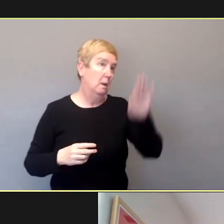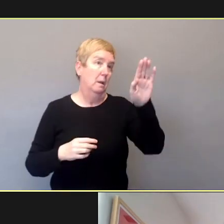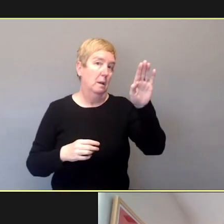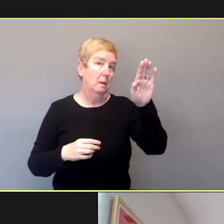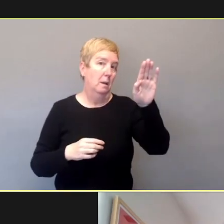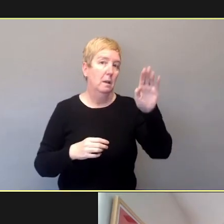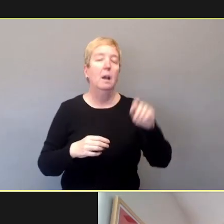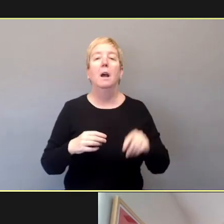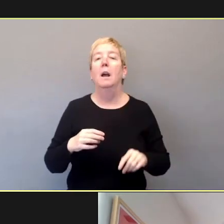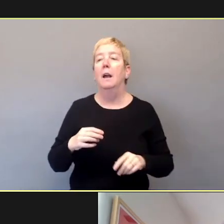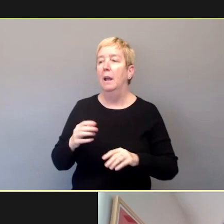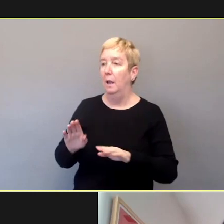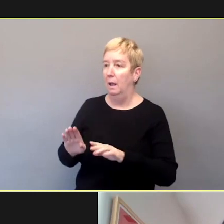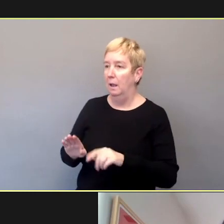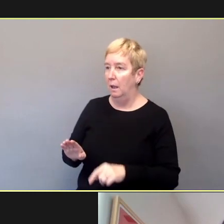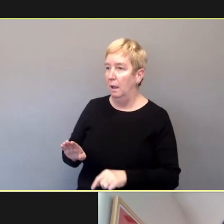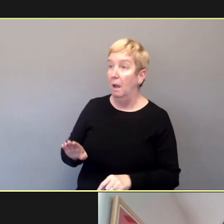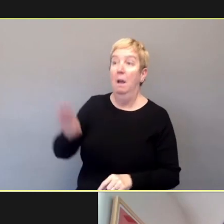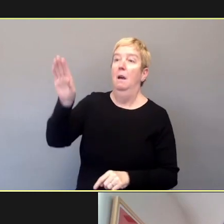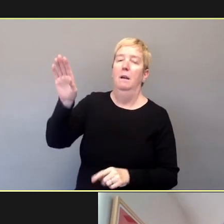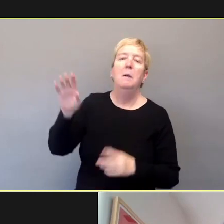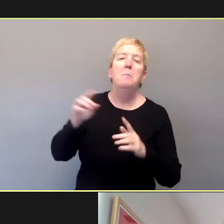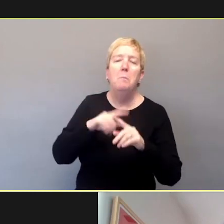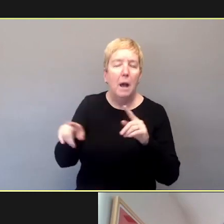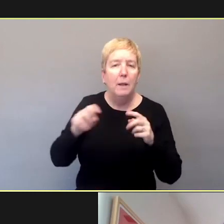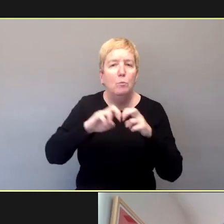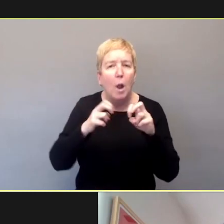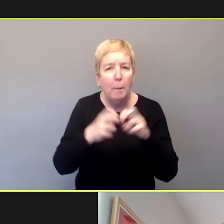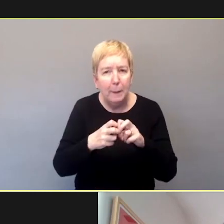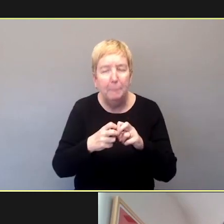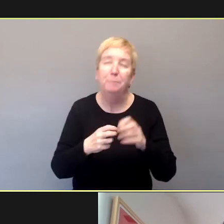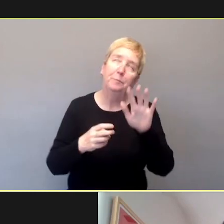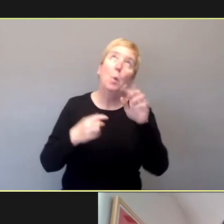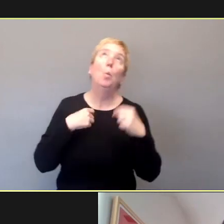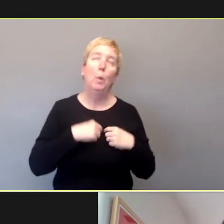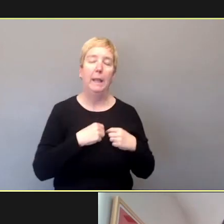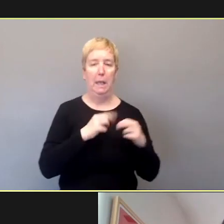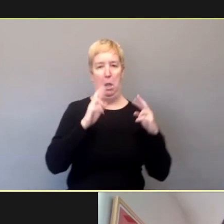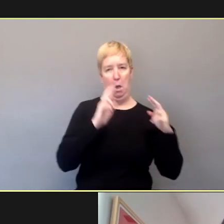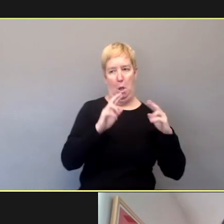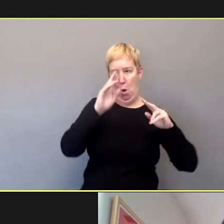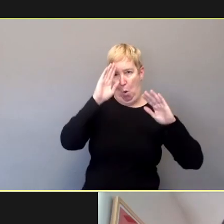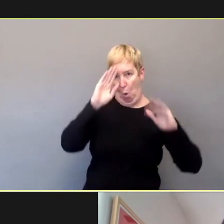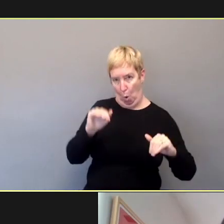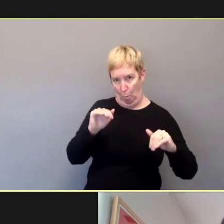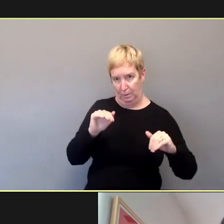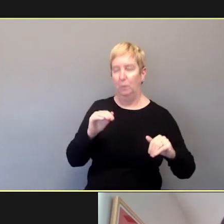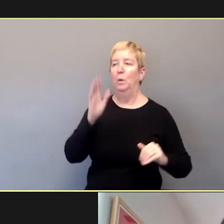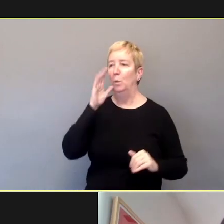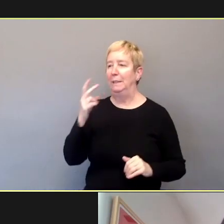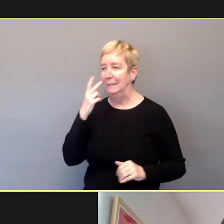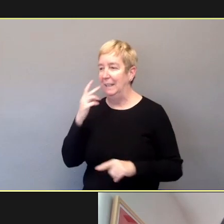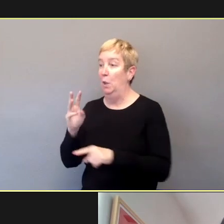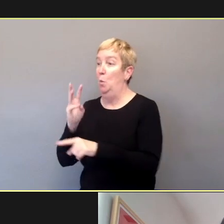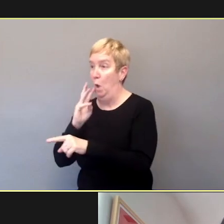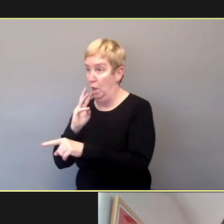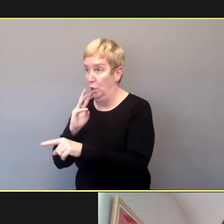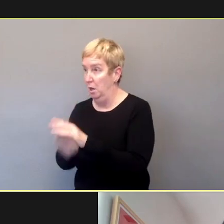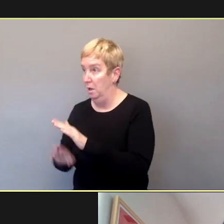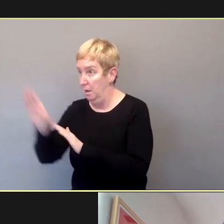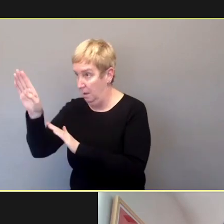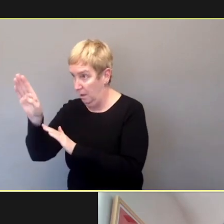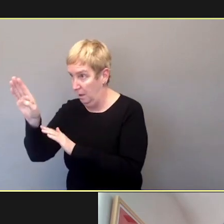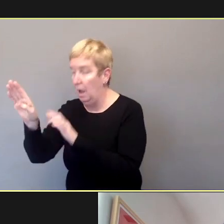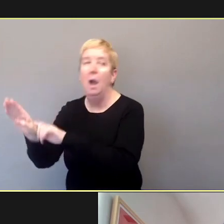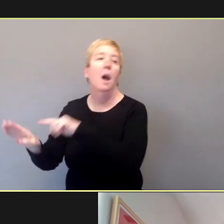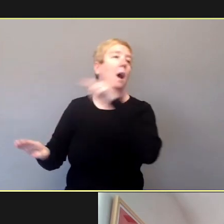the outbreak. The trouble was, what we were hoping to see was first a rise in wastewater and then a